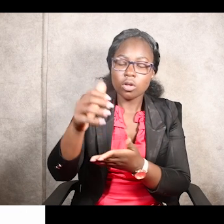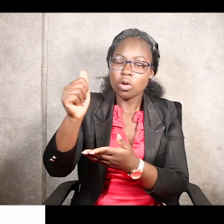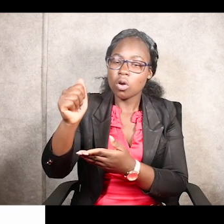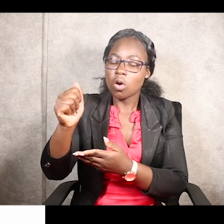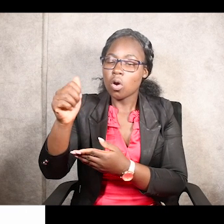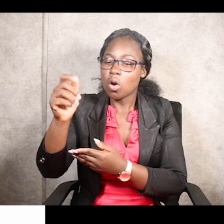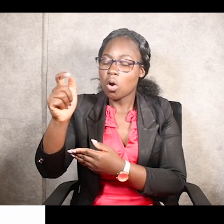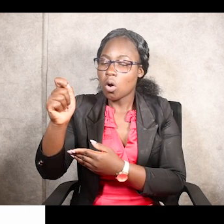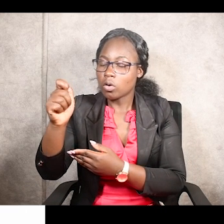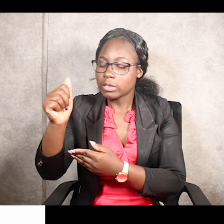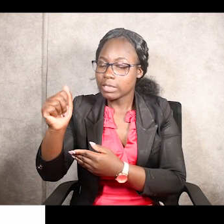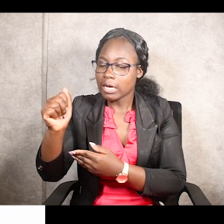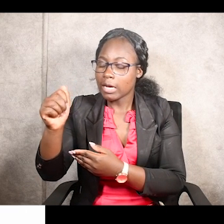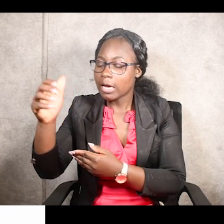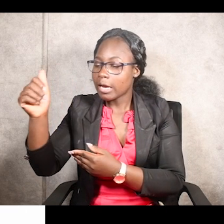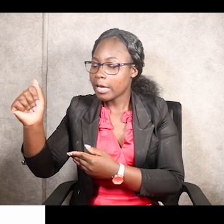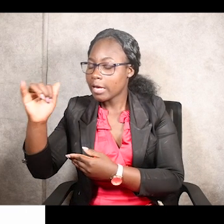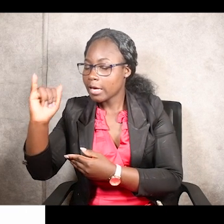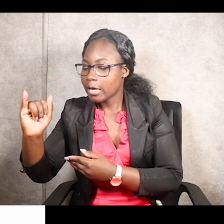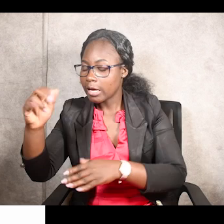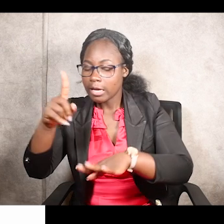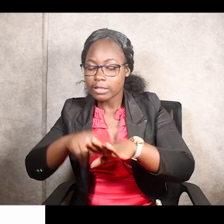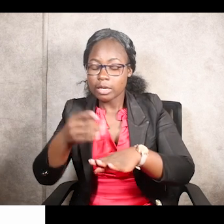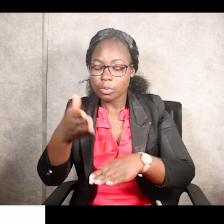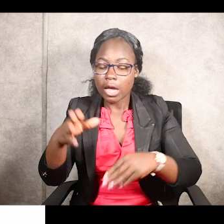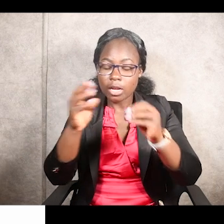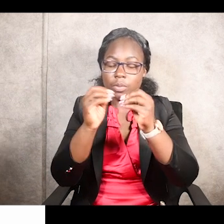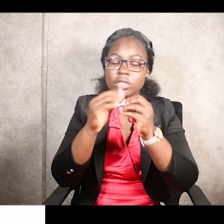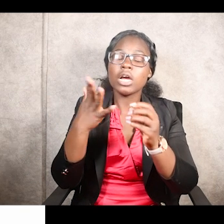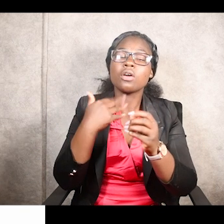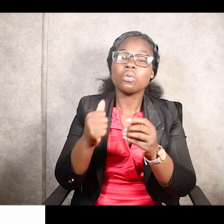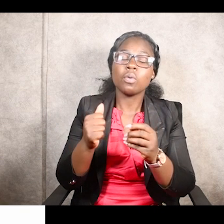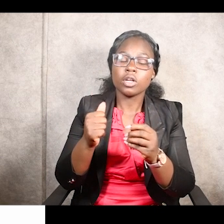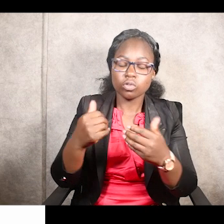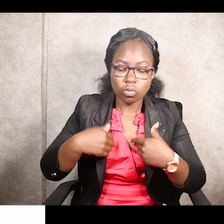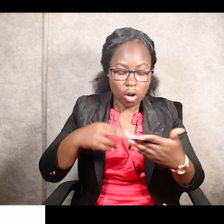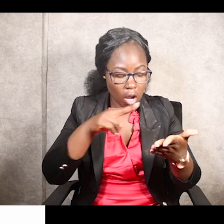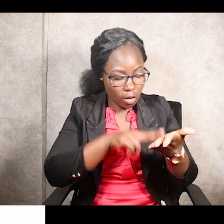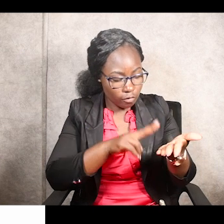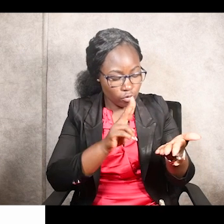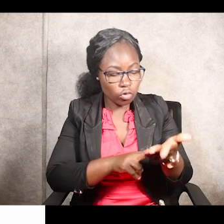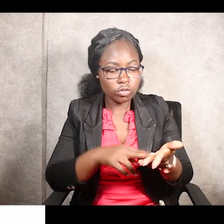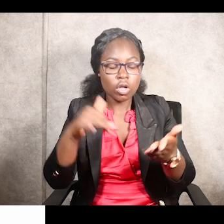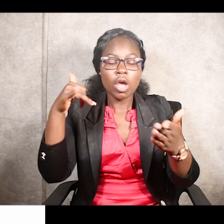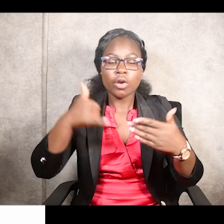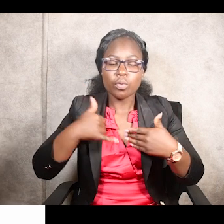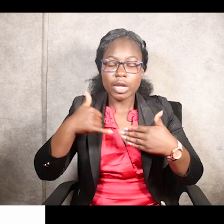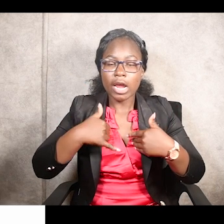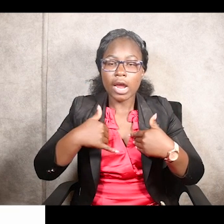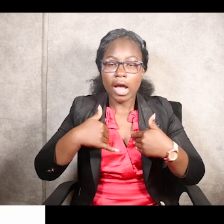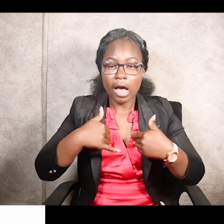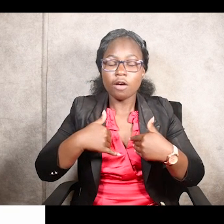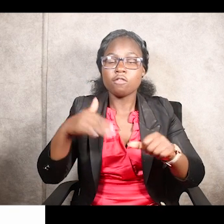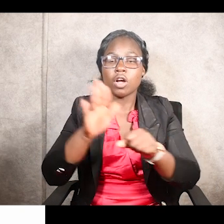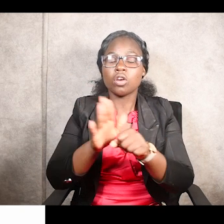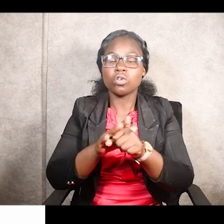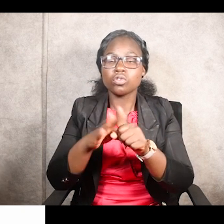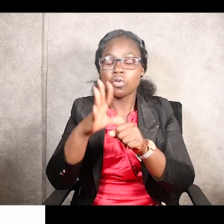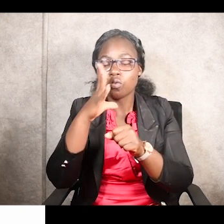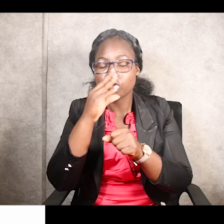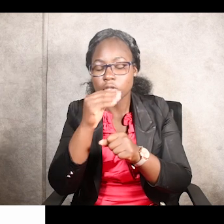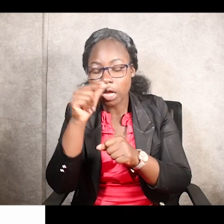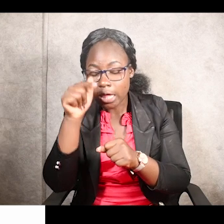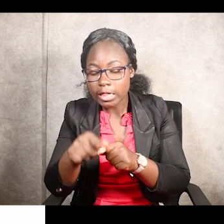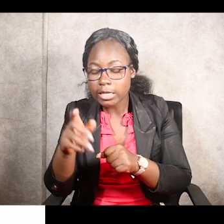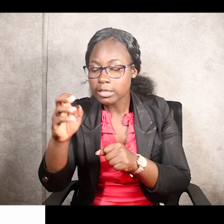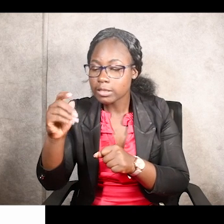AI. When you're in a meeting and you're not able to take notes, there are a lot of conversations going on. This tool, which I use and it's